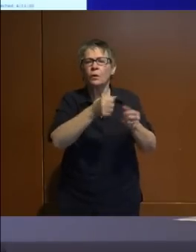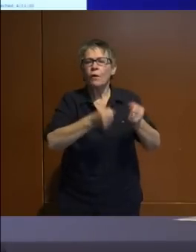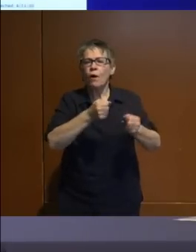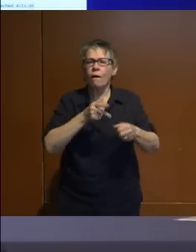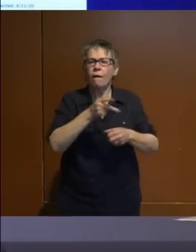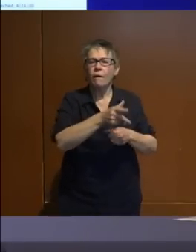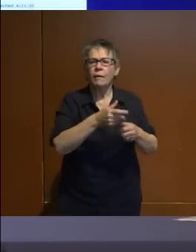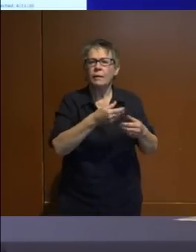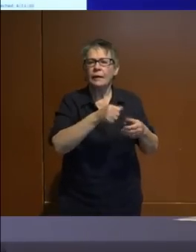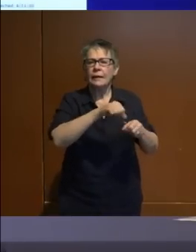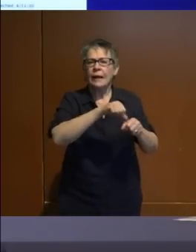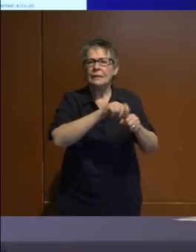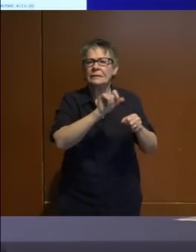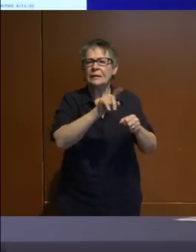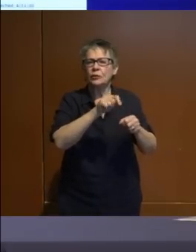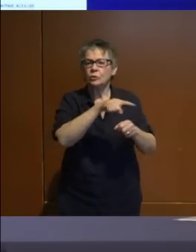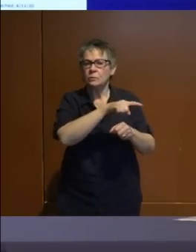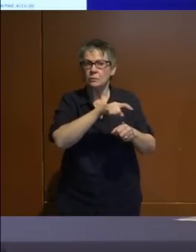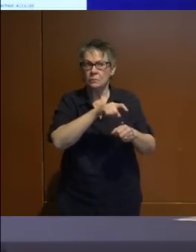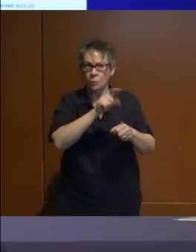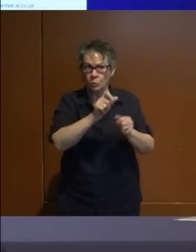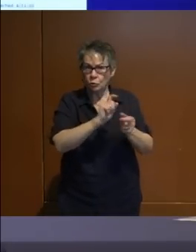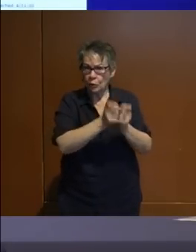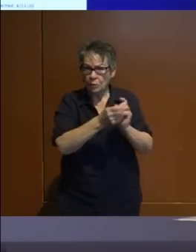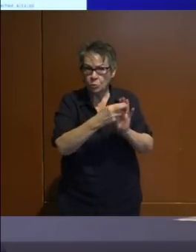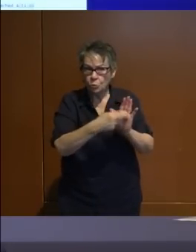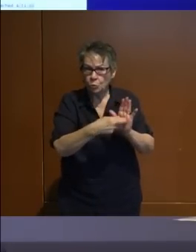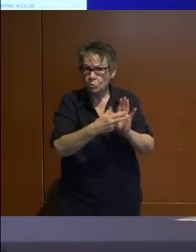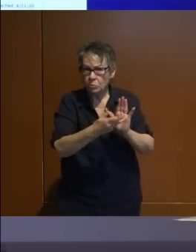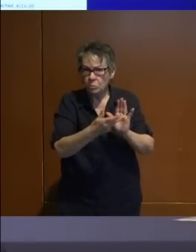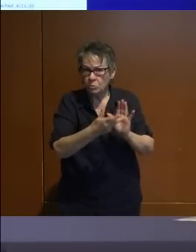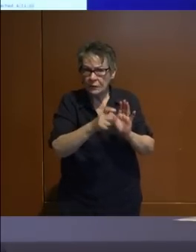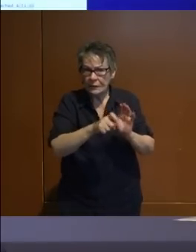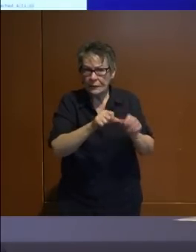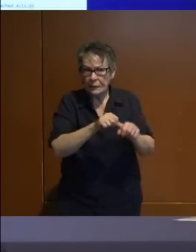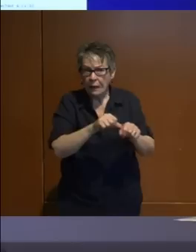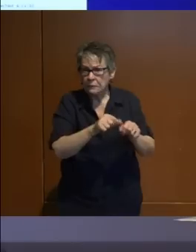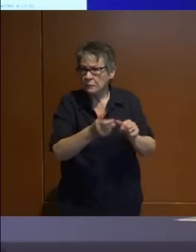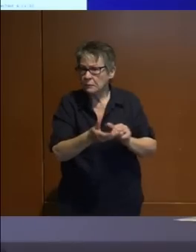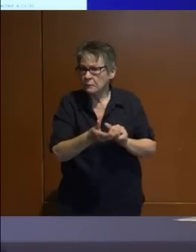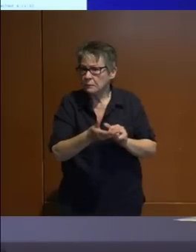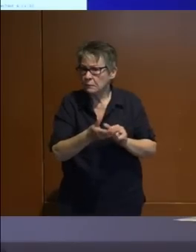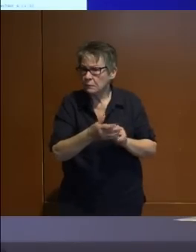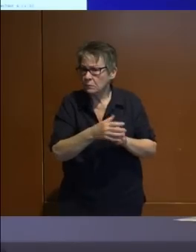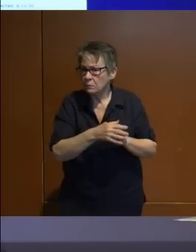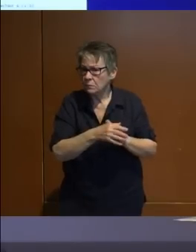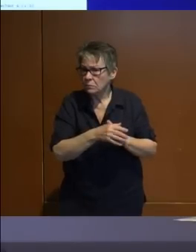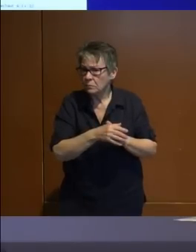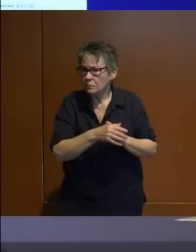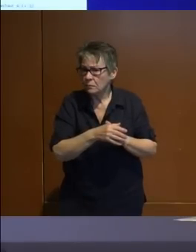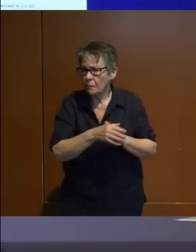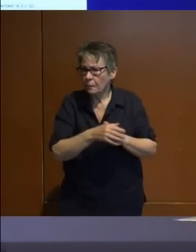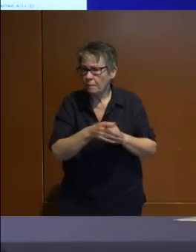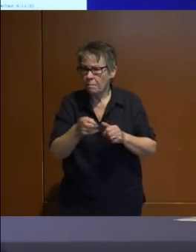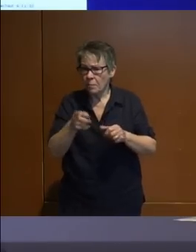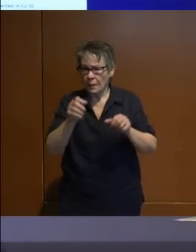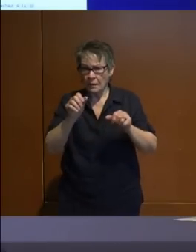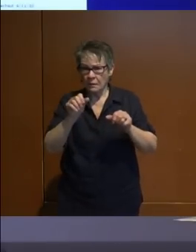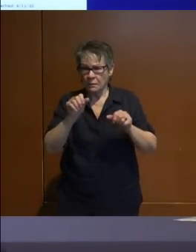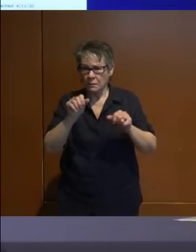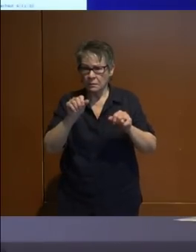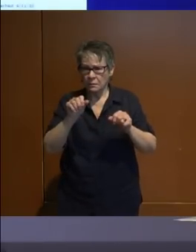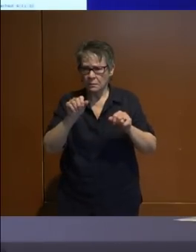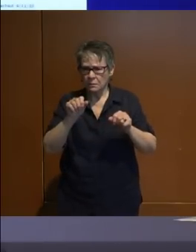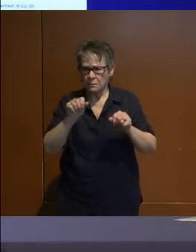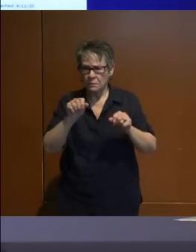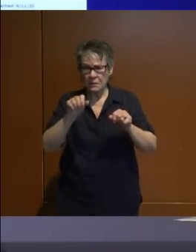say lower level patients, I may have worded it differently, will these be COVID patients that have lesser symptoms or